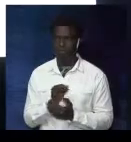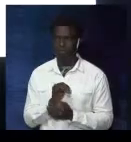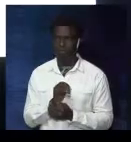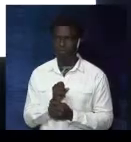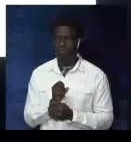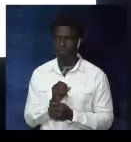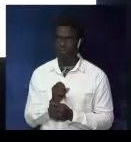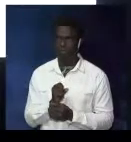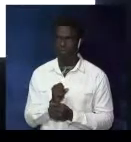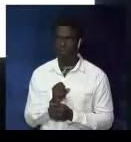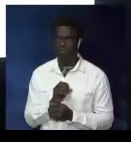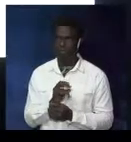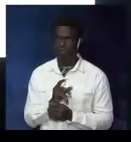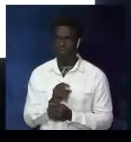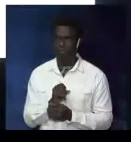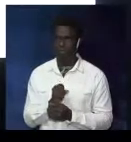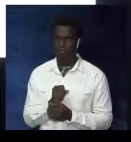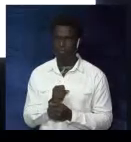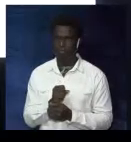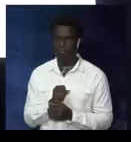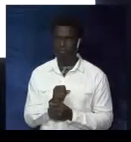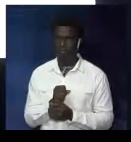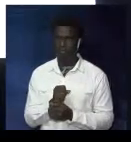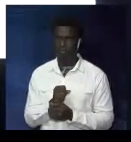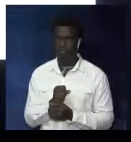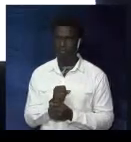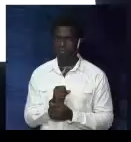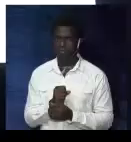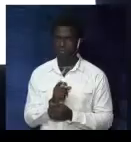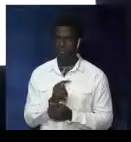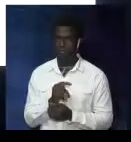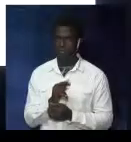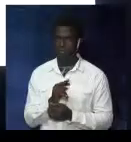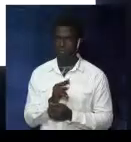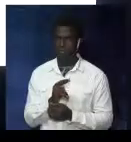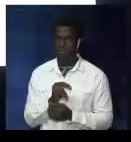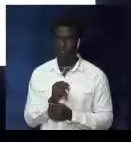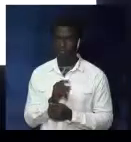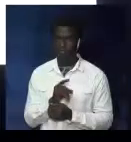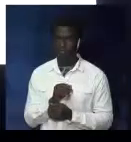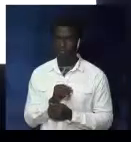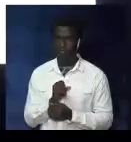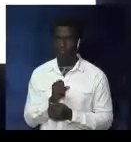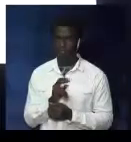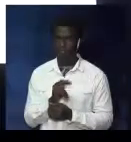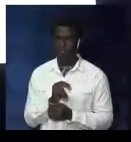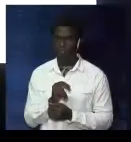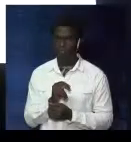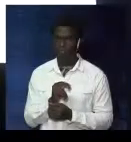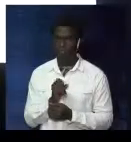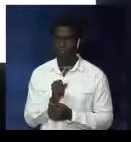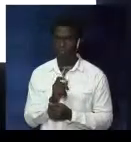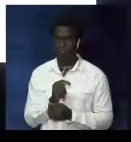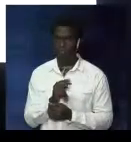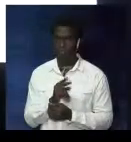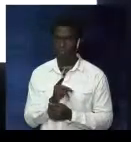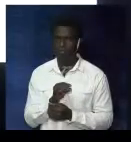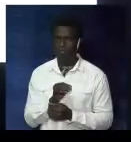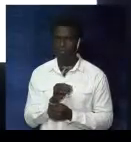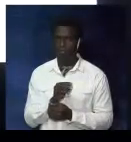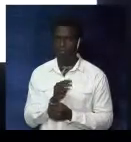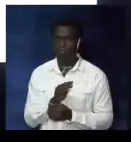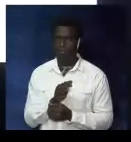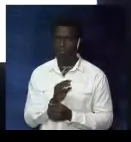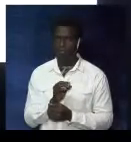Isosceles. Oh, you are saying you got it, you got it. Okay. Tornado. Studio. Bouquet.